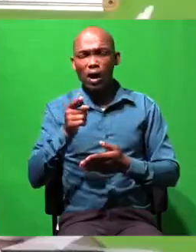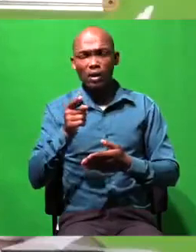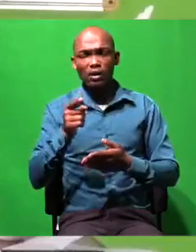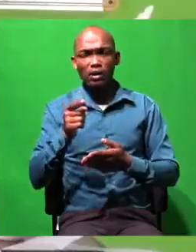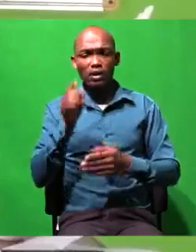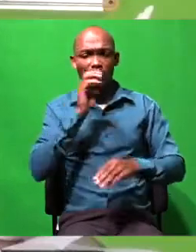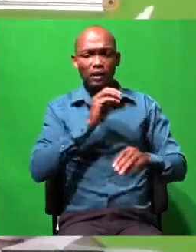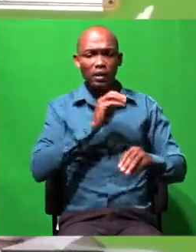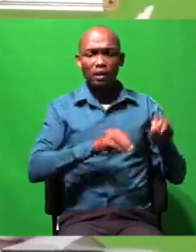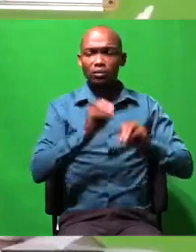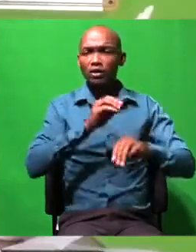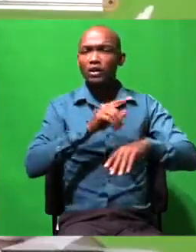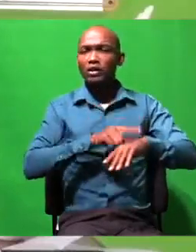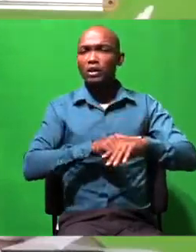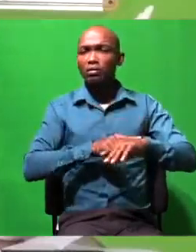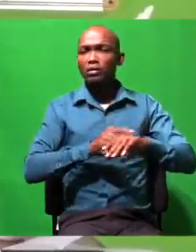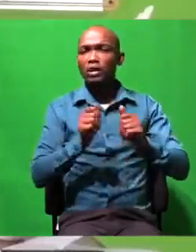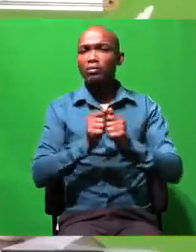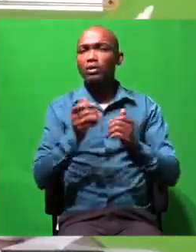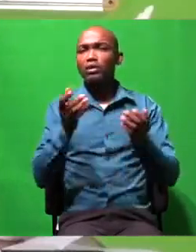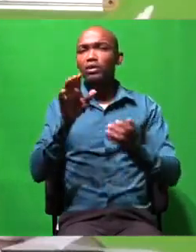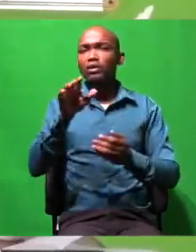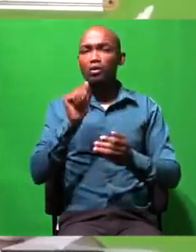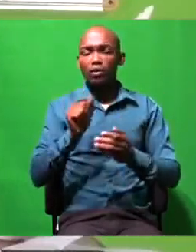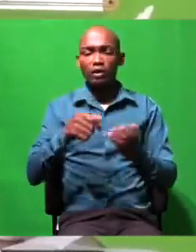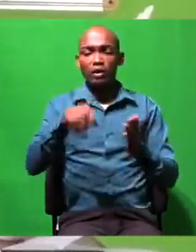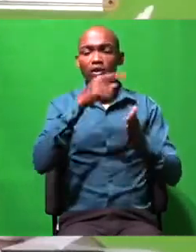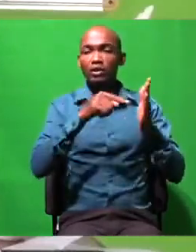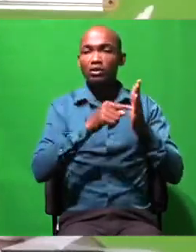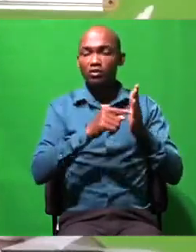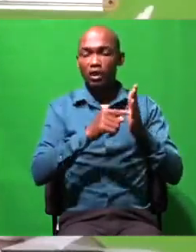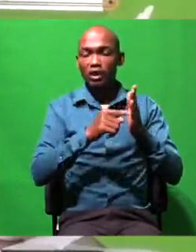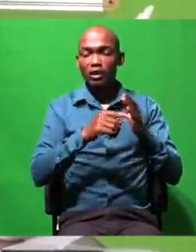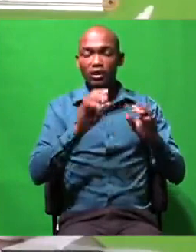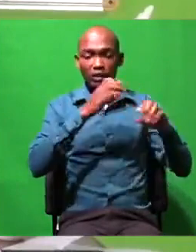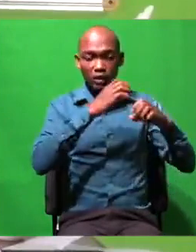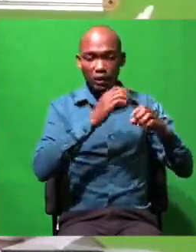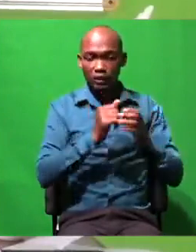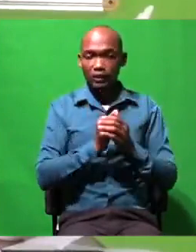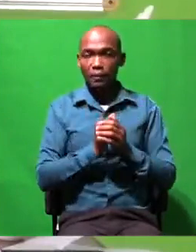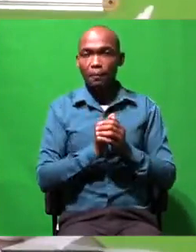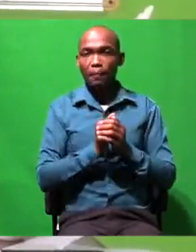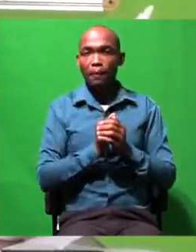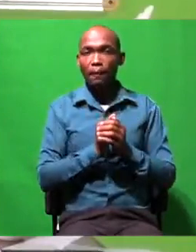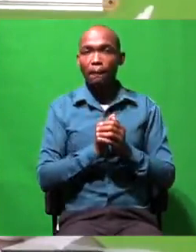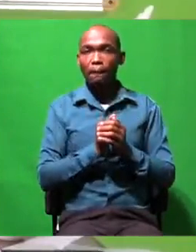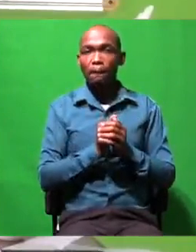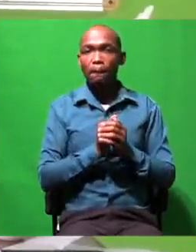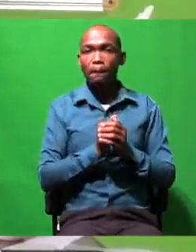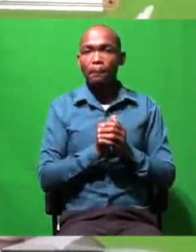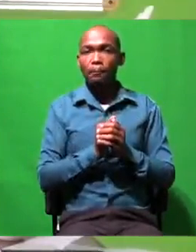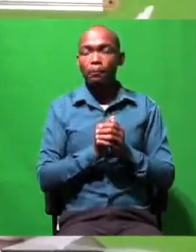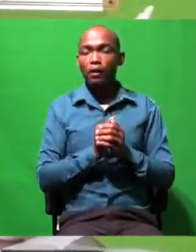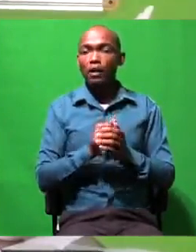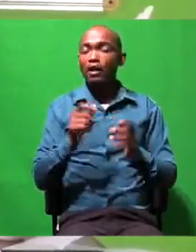chemistry is sometimes called the central science. I repeat, in your